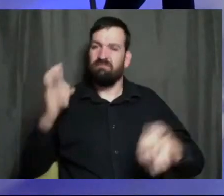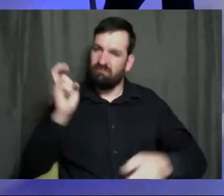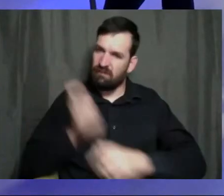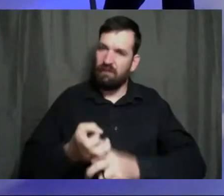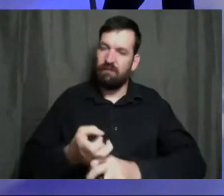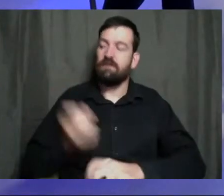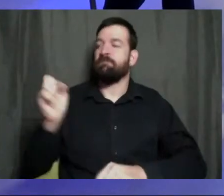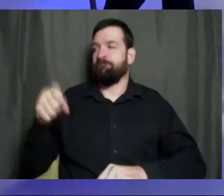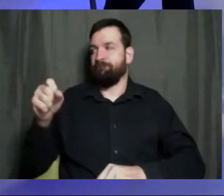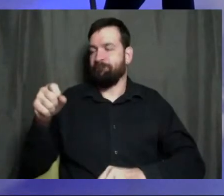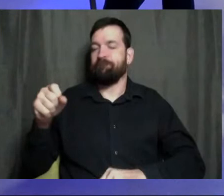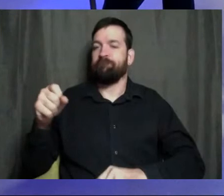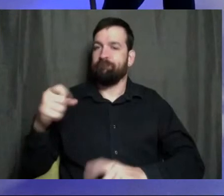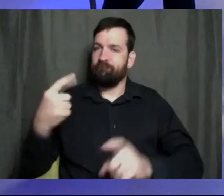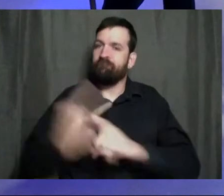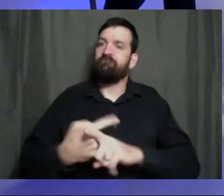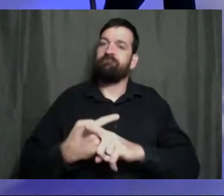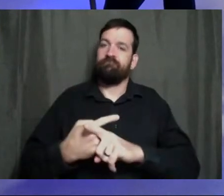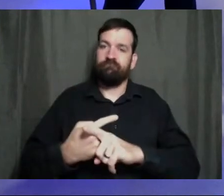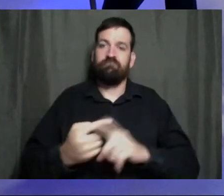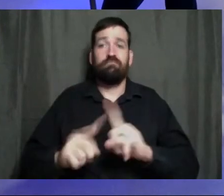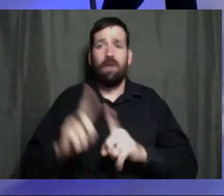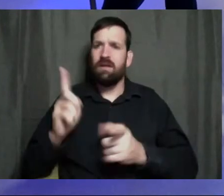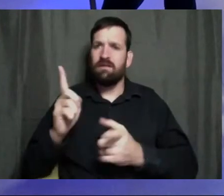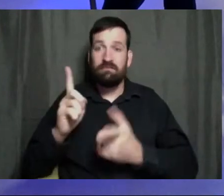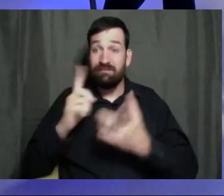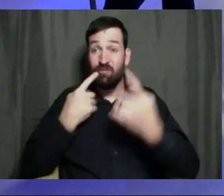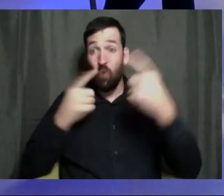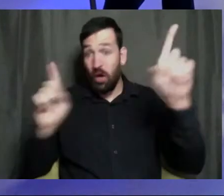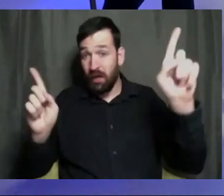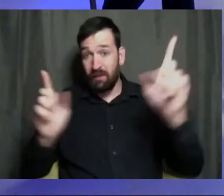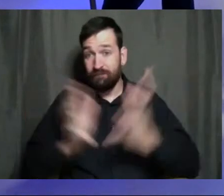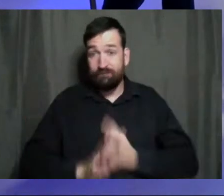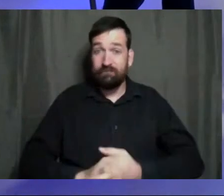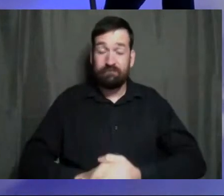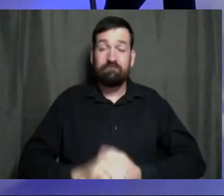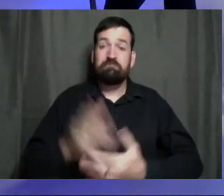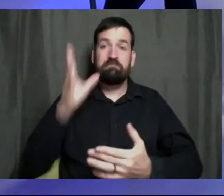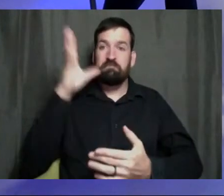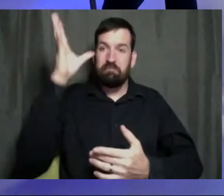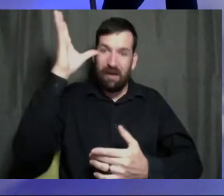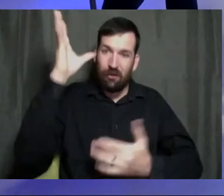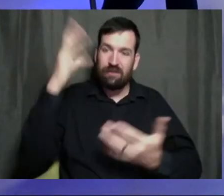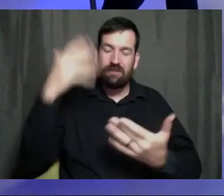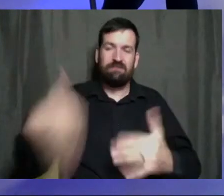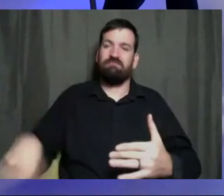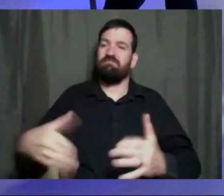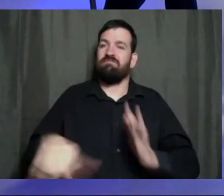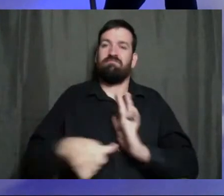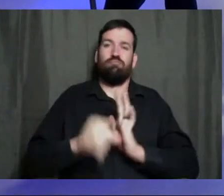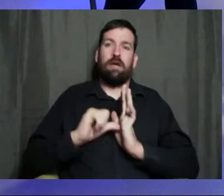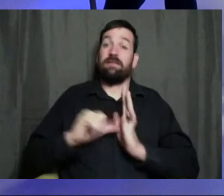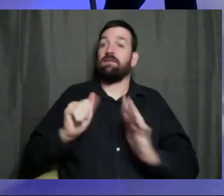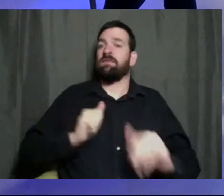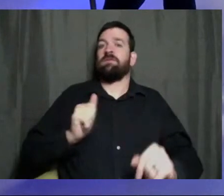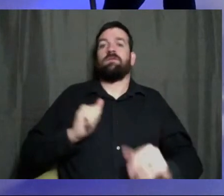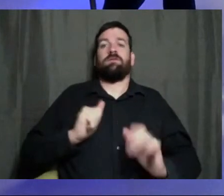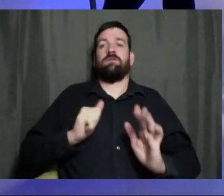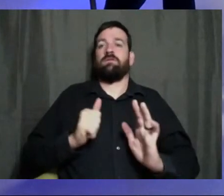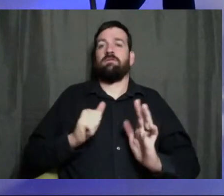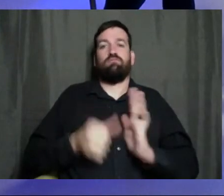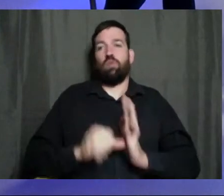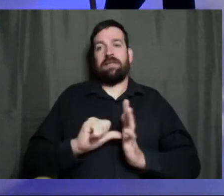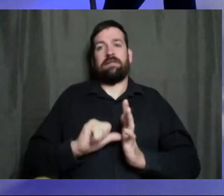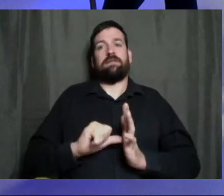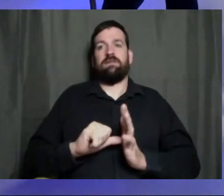divisive, but it's been working. Yes. I mean, parents have been really impressed. I know I am as a parent, just how well schools have stepped up